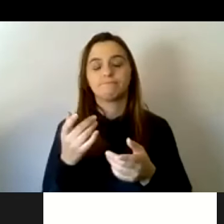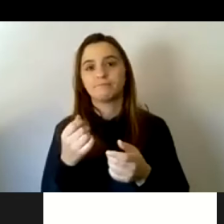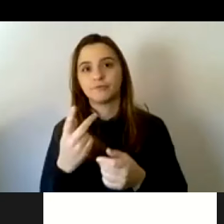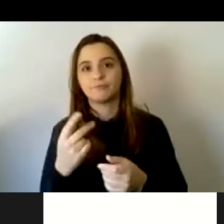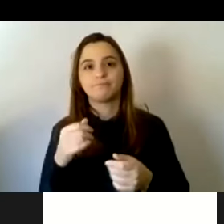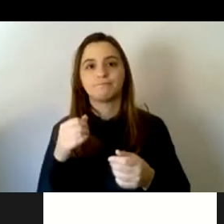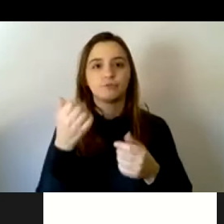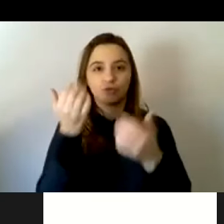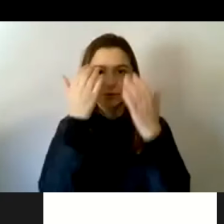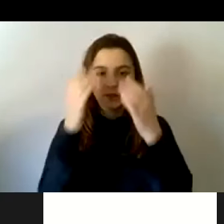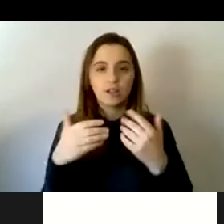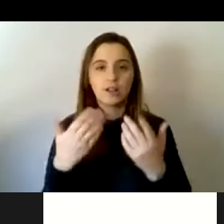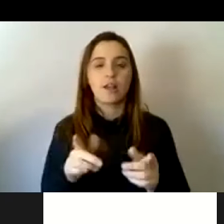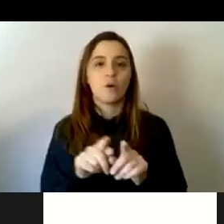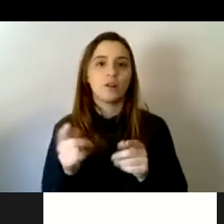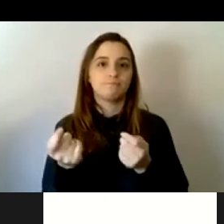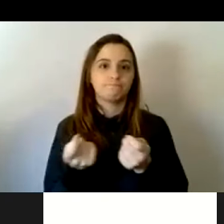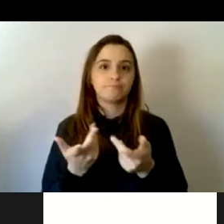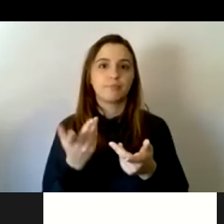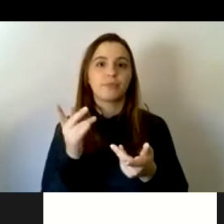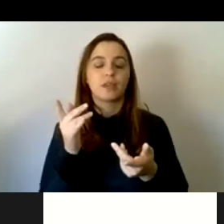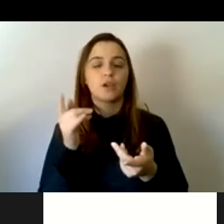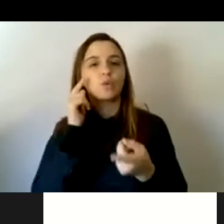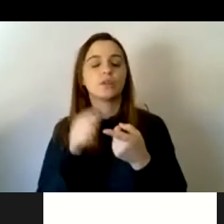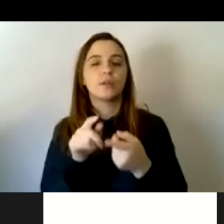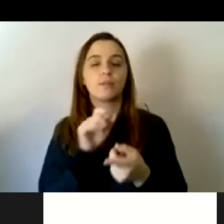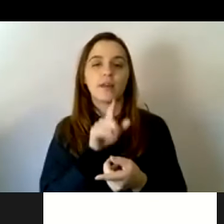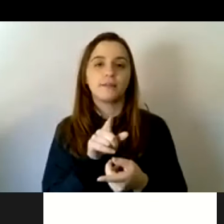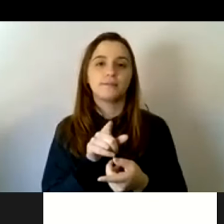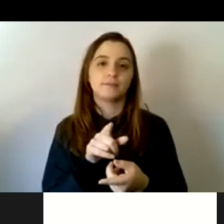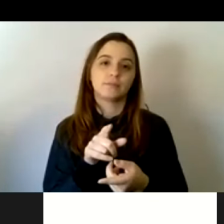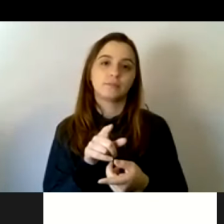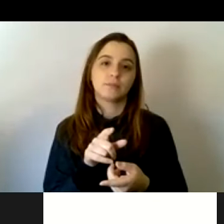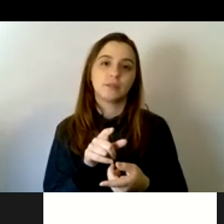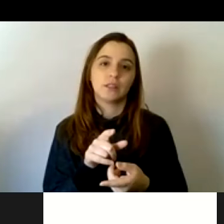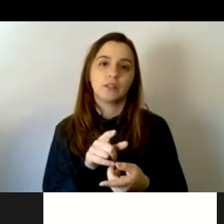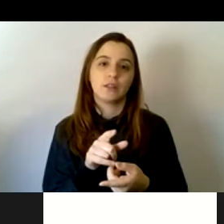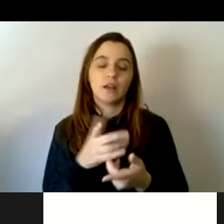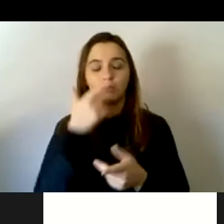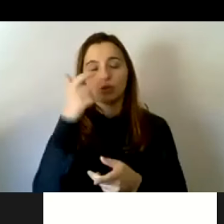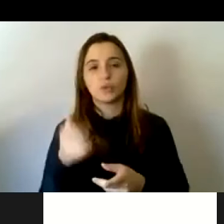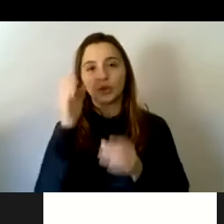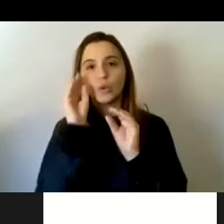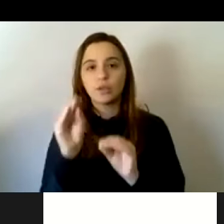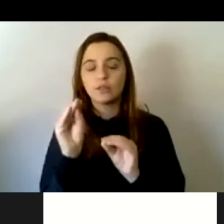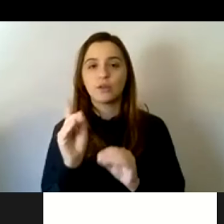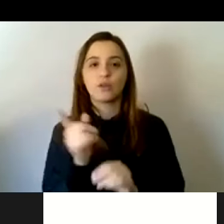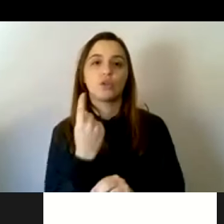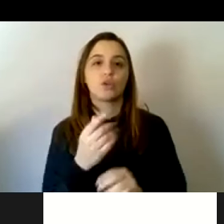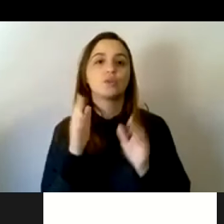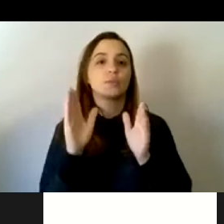and discrimination in order to clear to the uneducated people. We need more